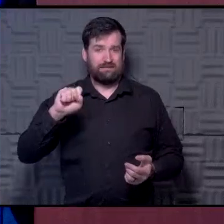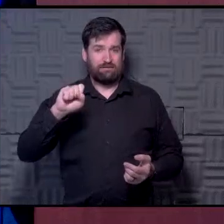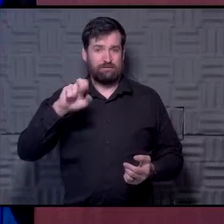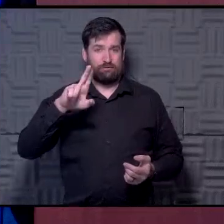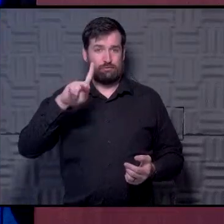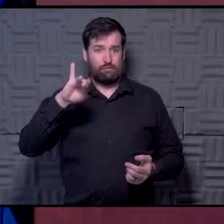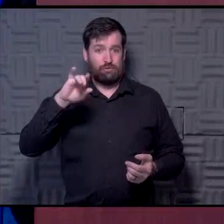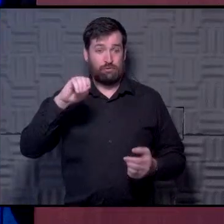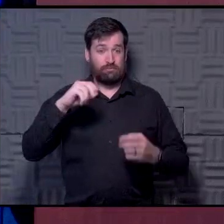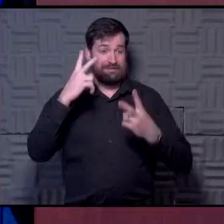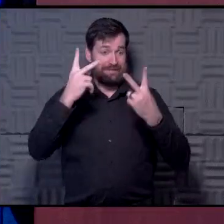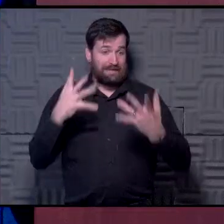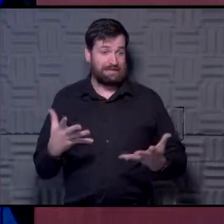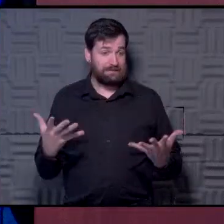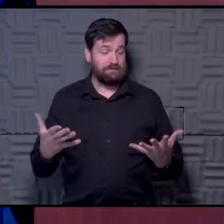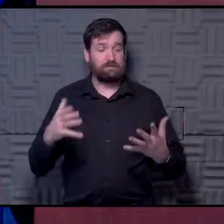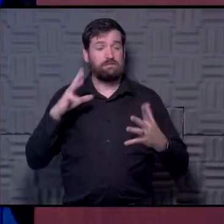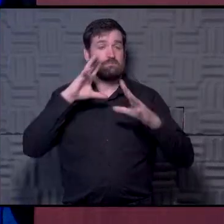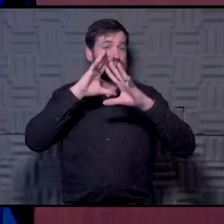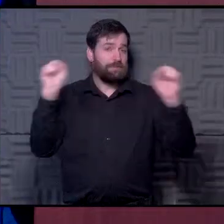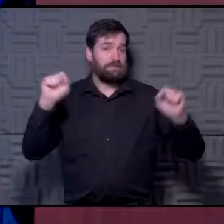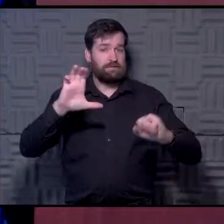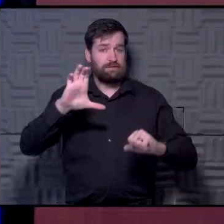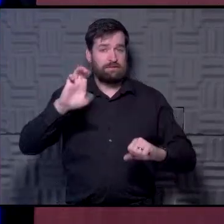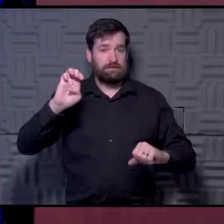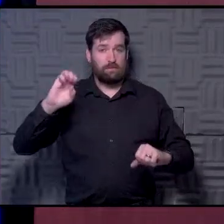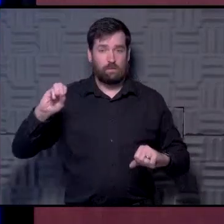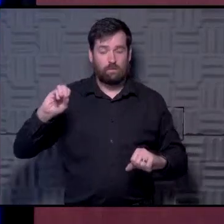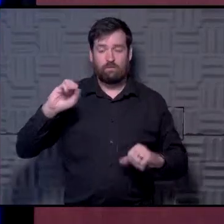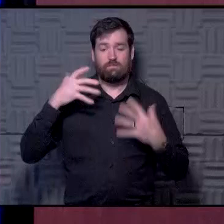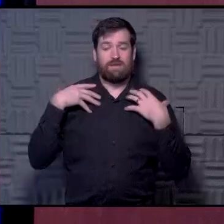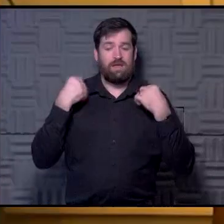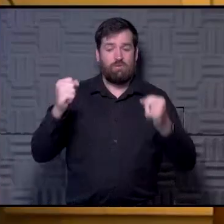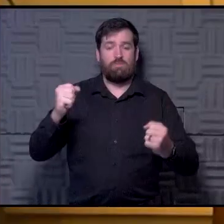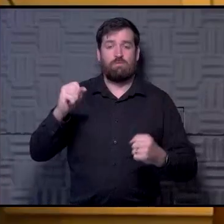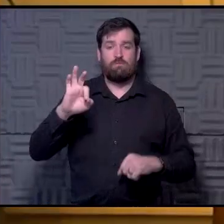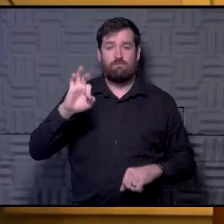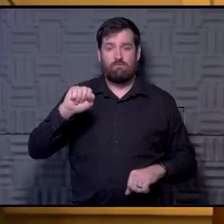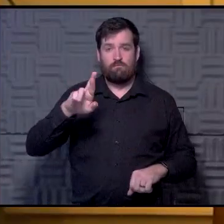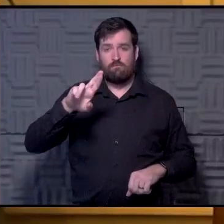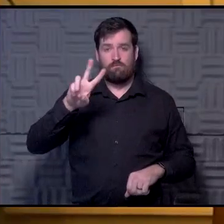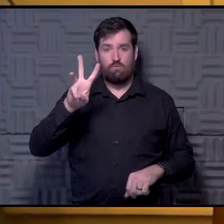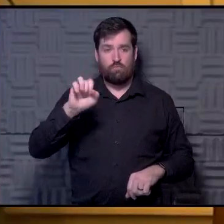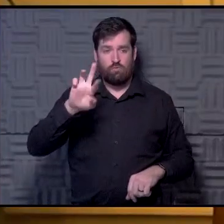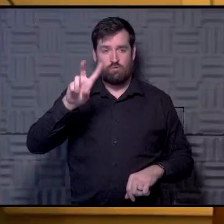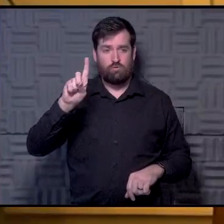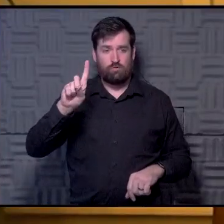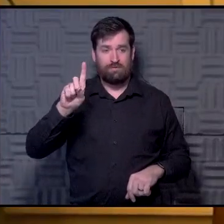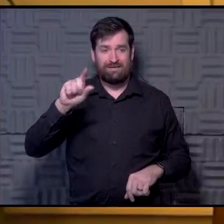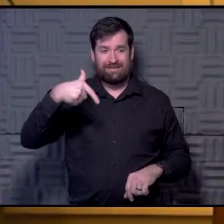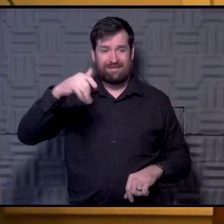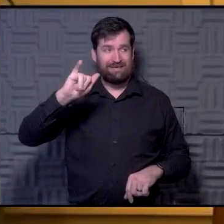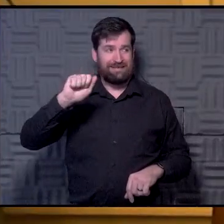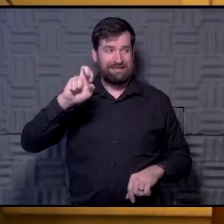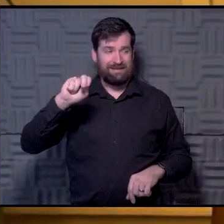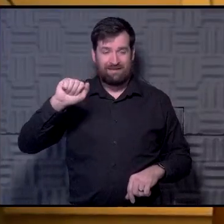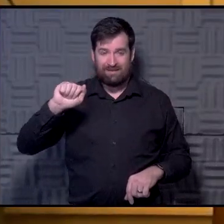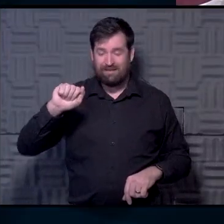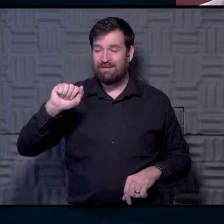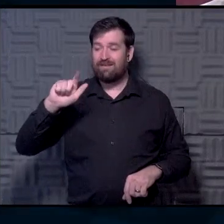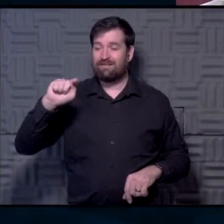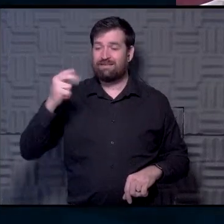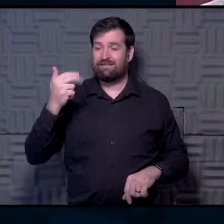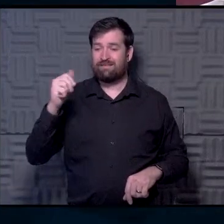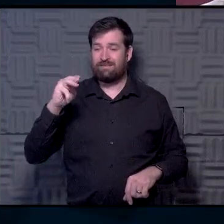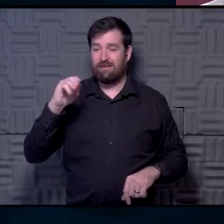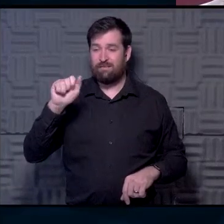today. Our guest this morning is the President and CEO of Health Forward, Kiana Thomason. I think I said your name right.